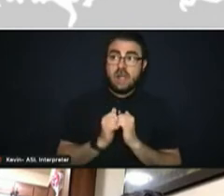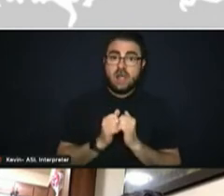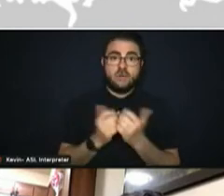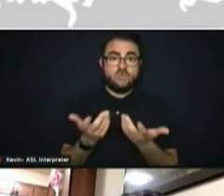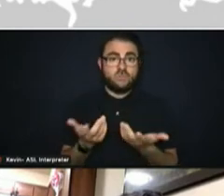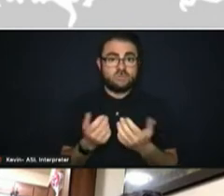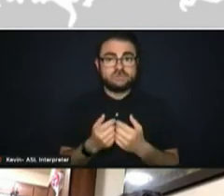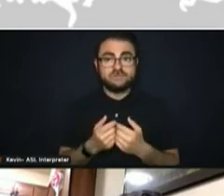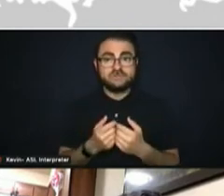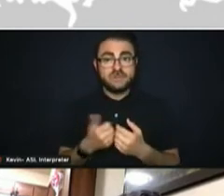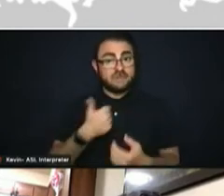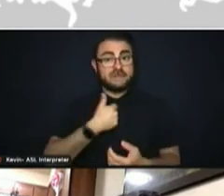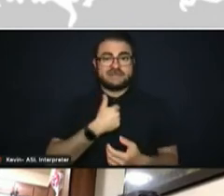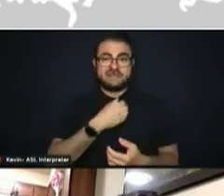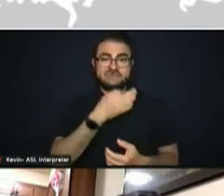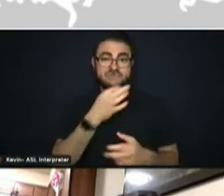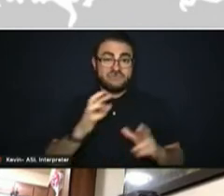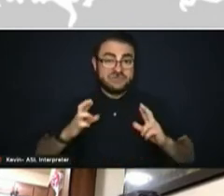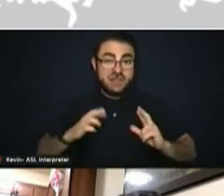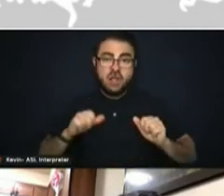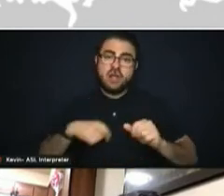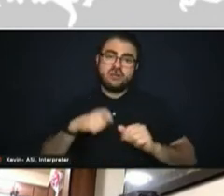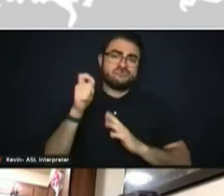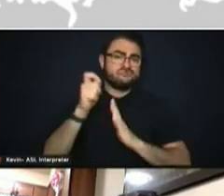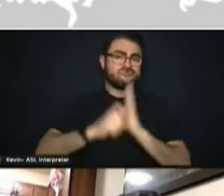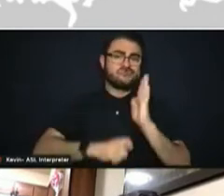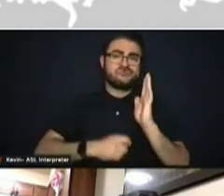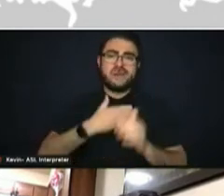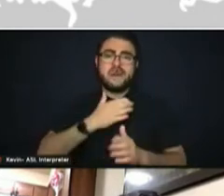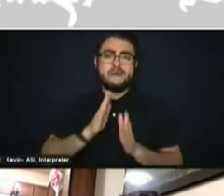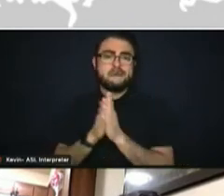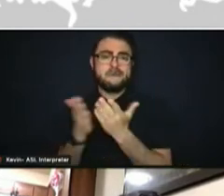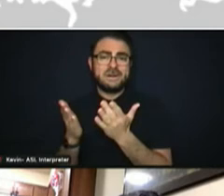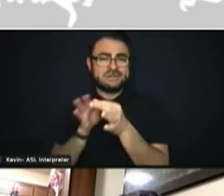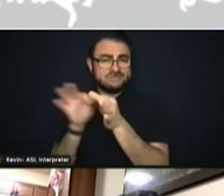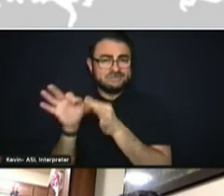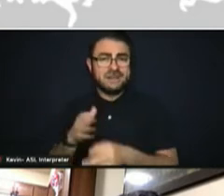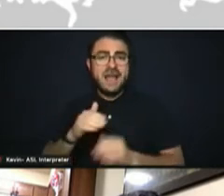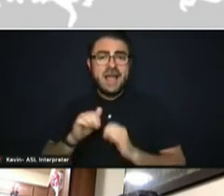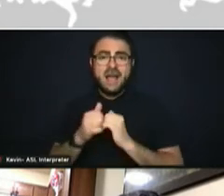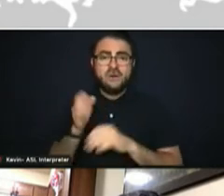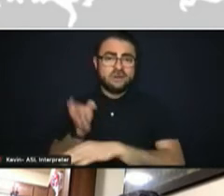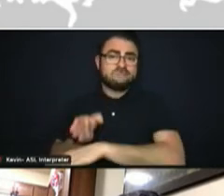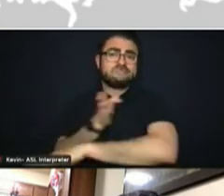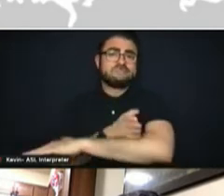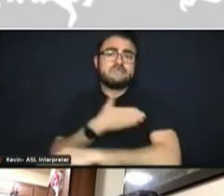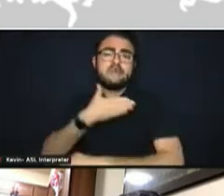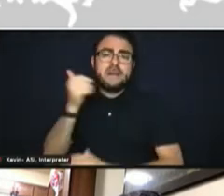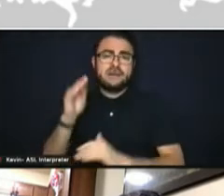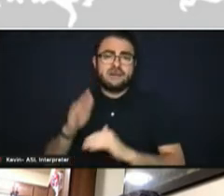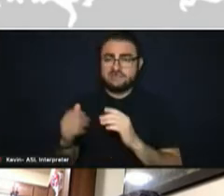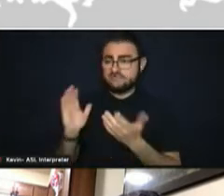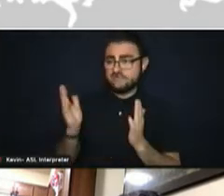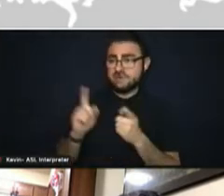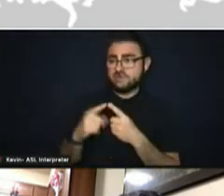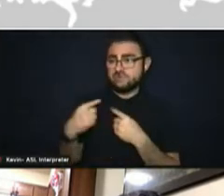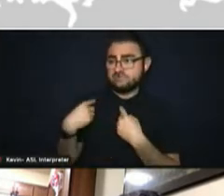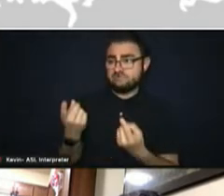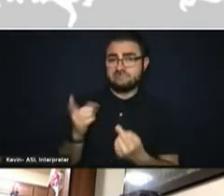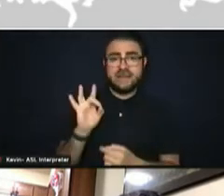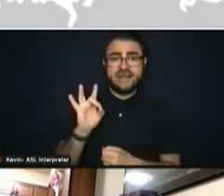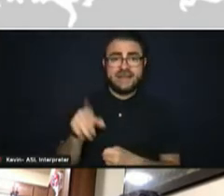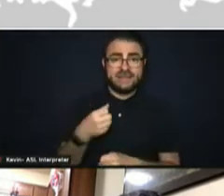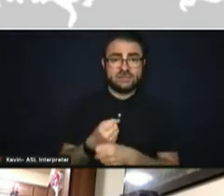I could write a whole book on how to do it better than we did over the last 8 years, but let's be scientific for a moment.